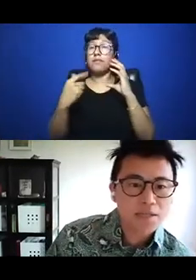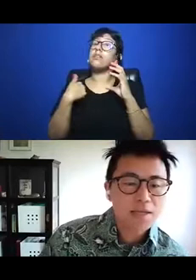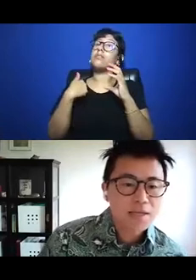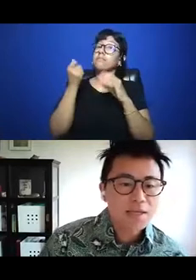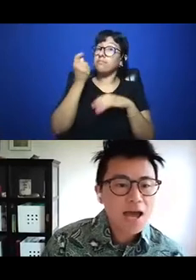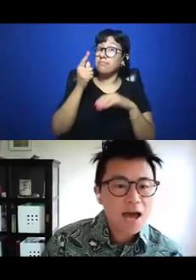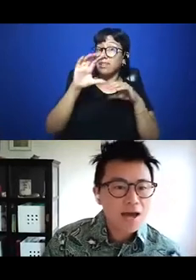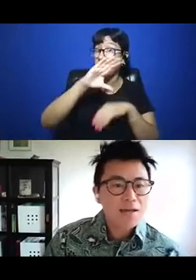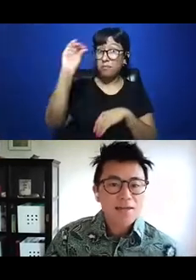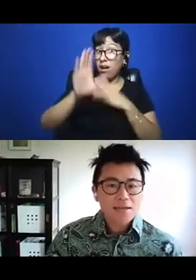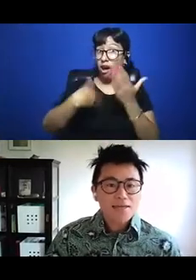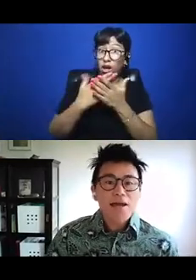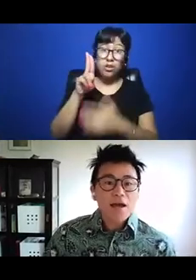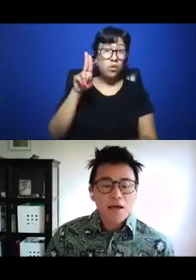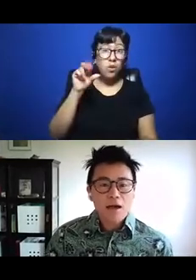companies. Yeah.